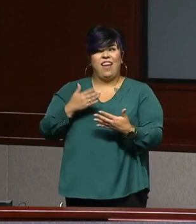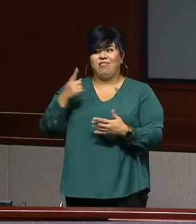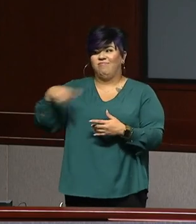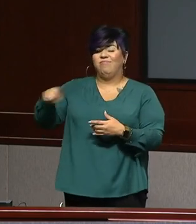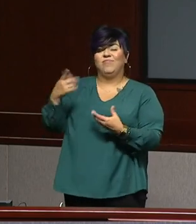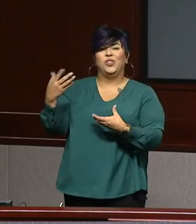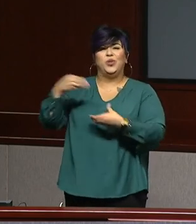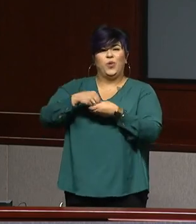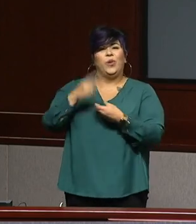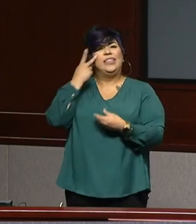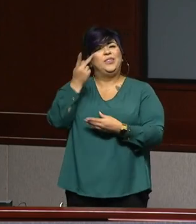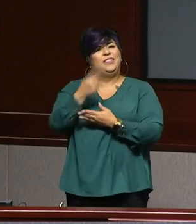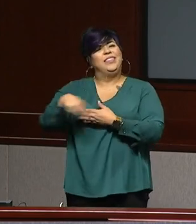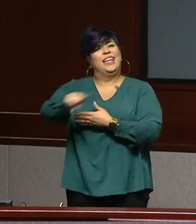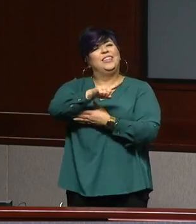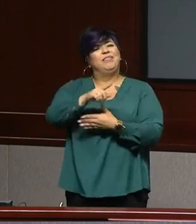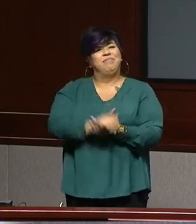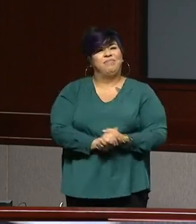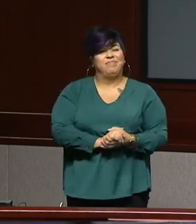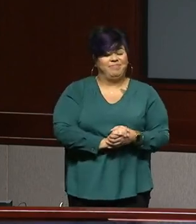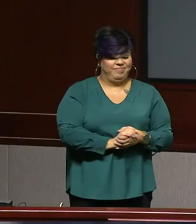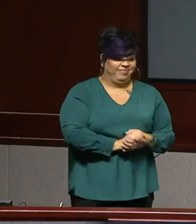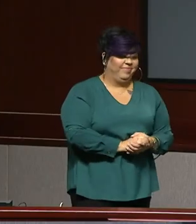us this morning, and we'll see you next week. Be safe.